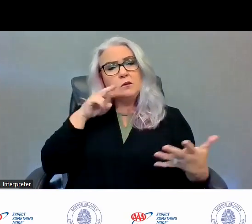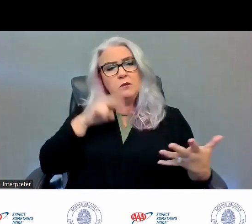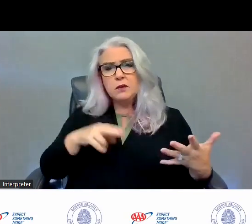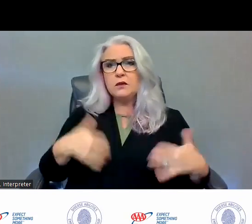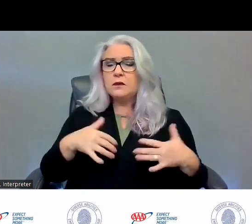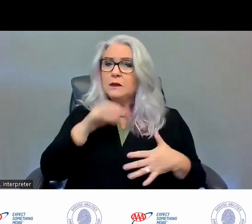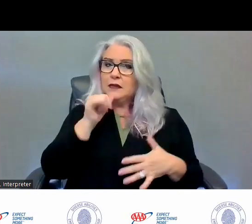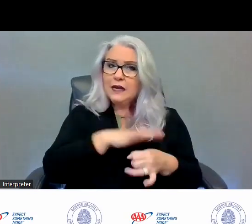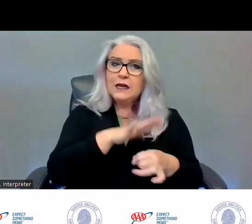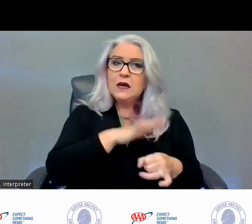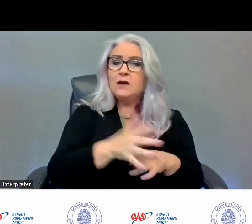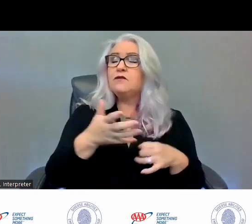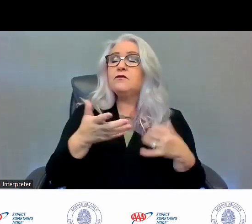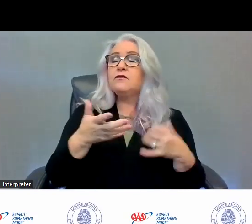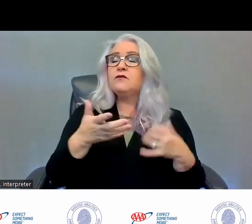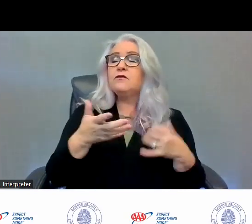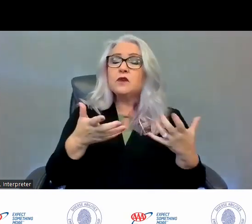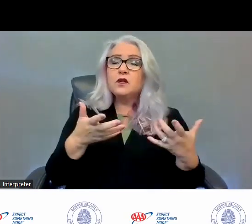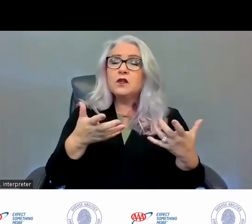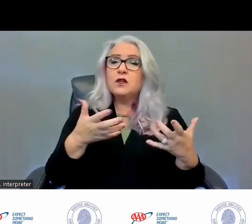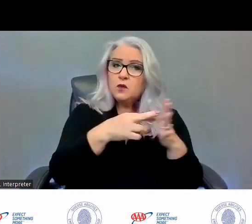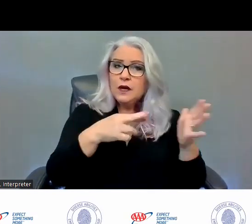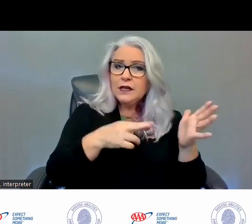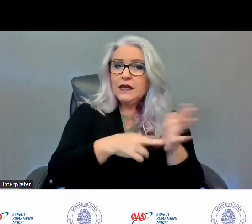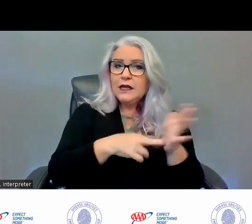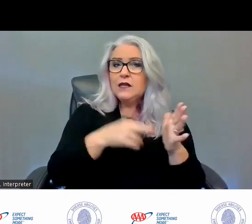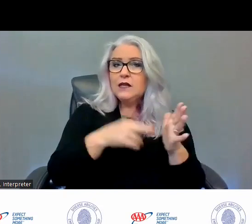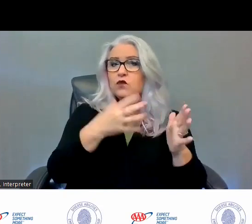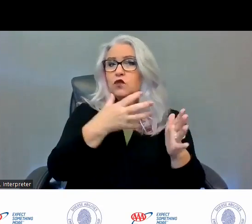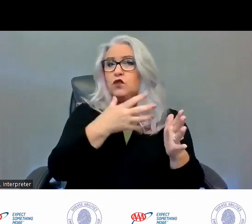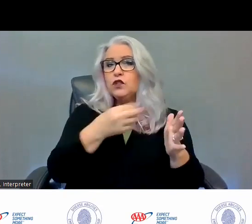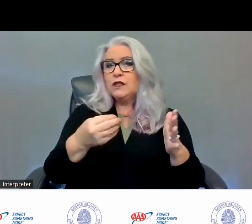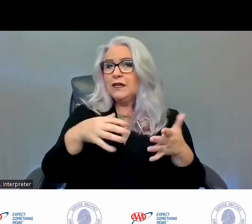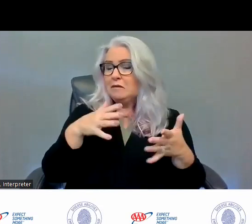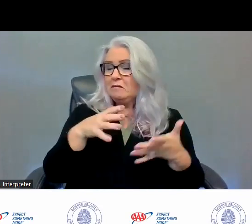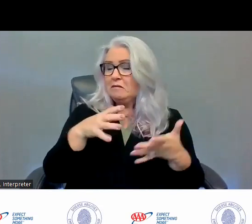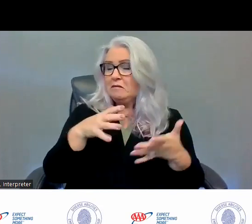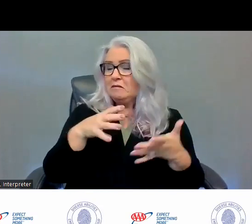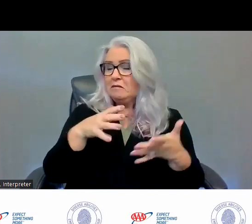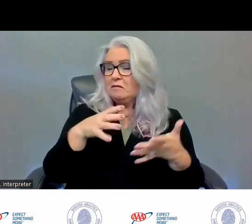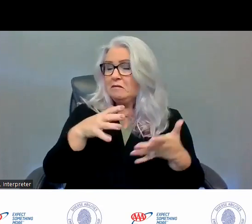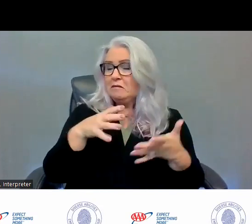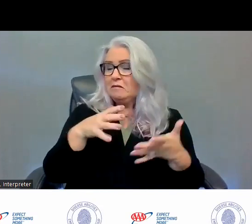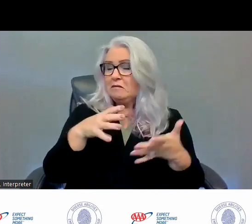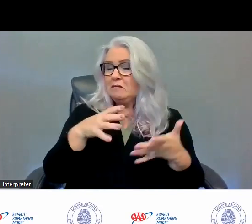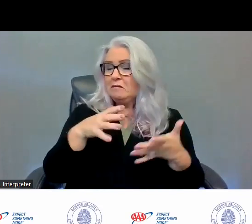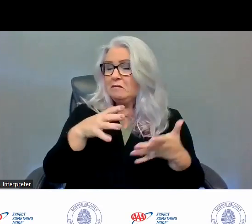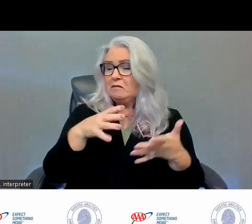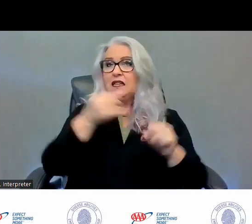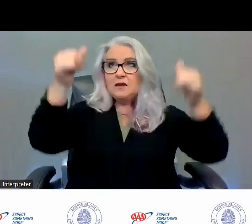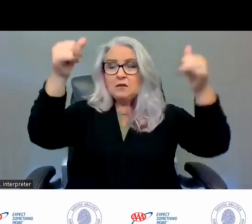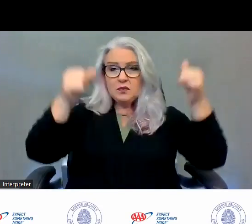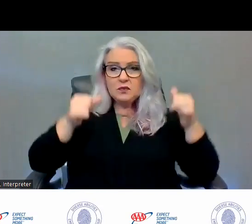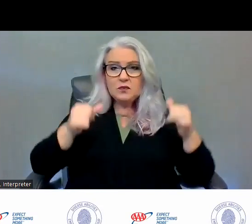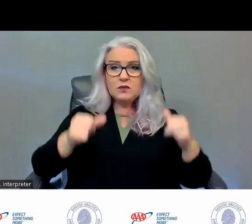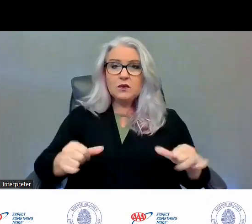signage. And so as a result, the dangers of automobiles and driving transformed the